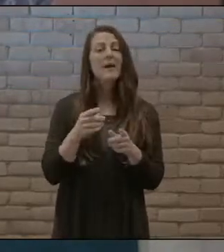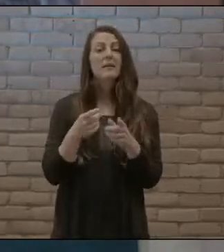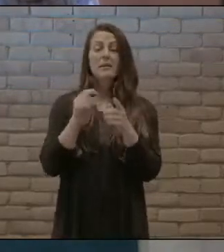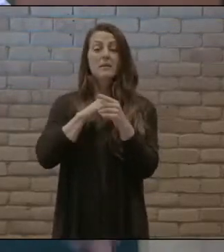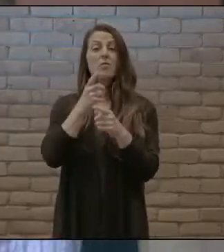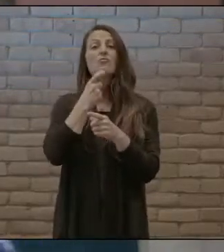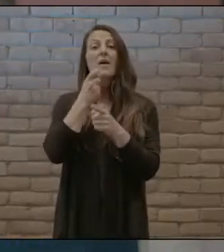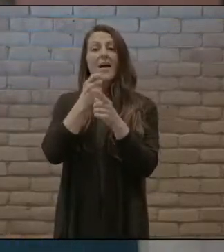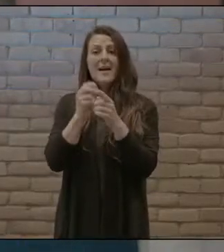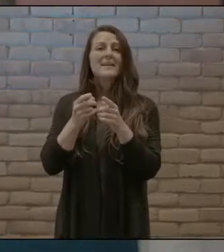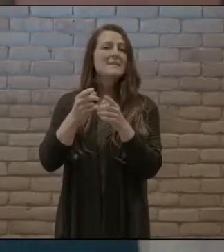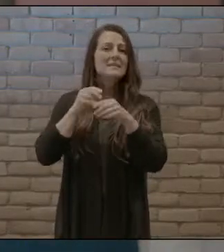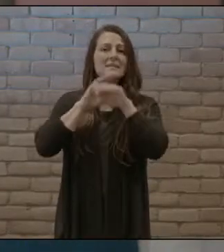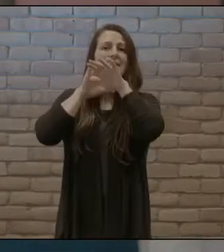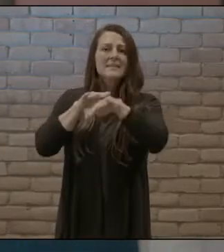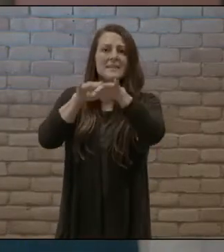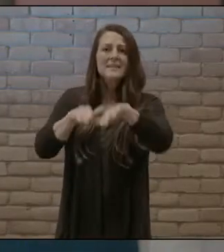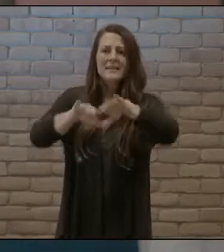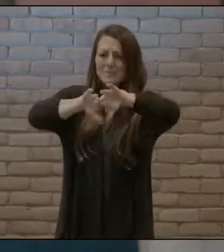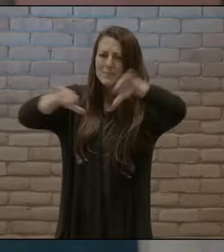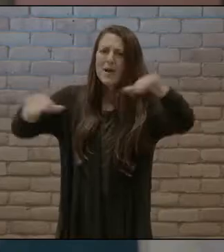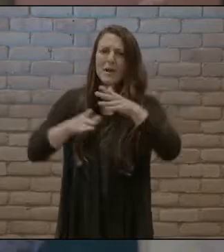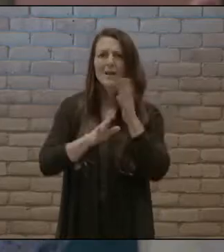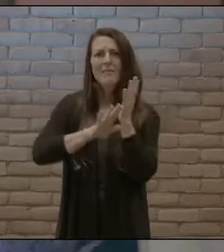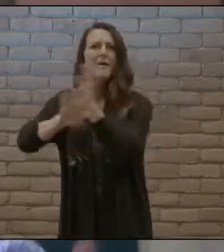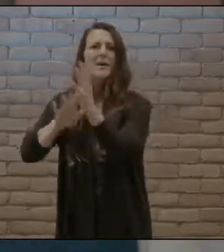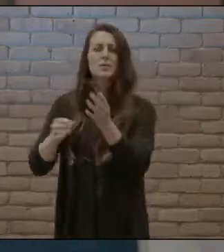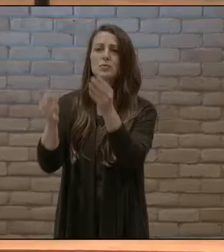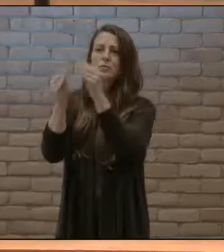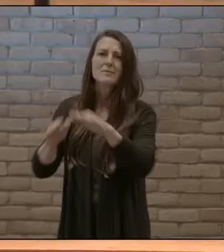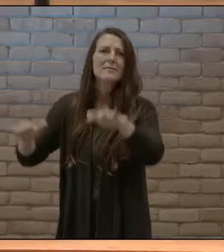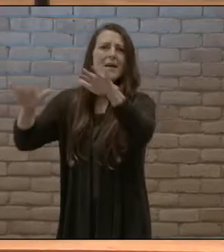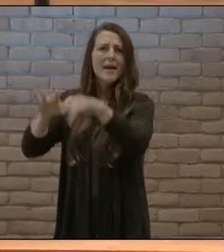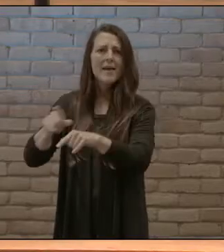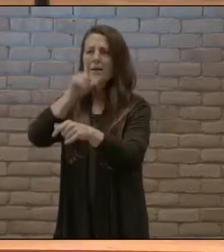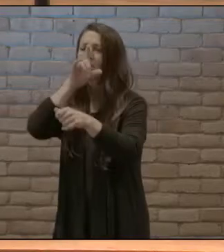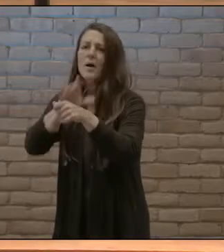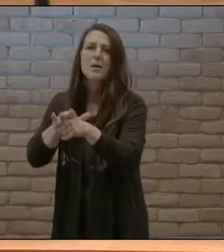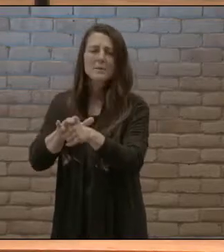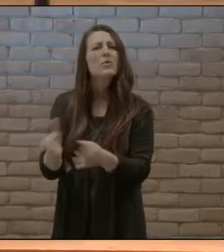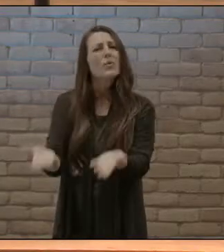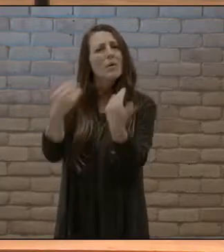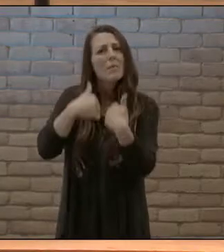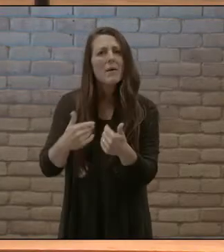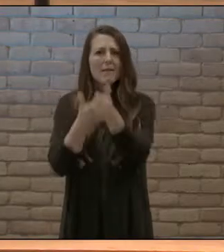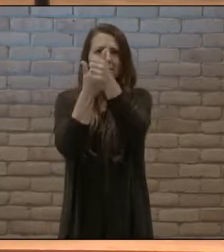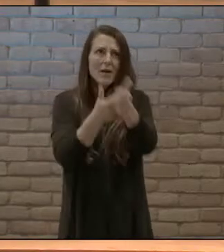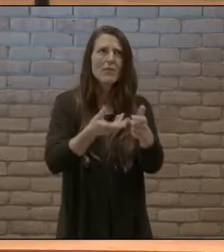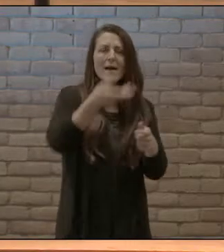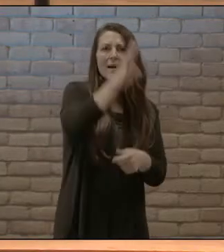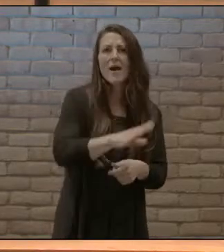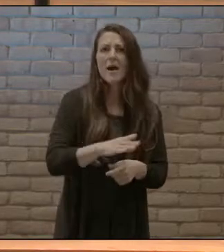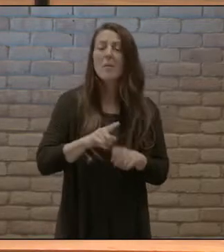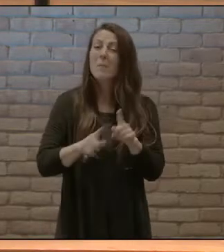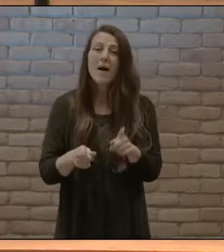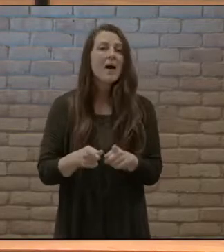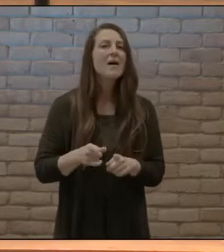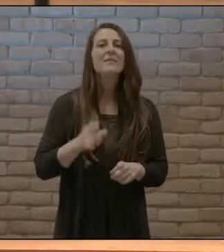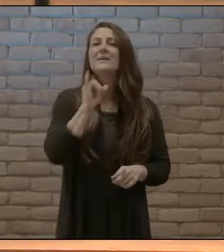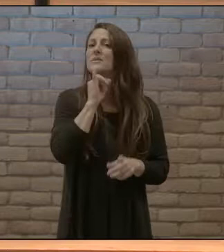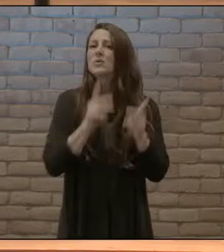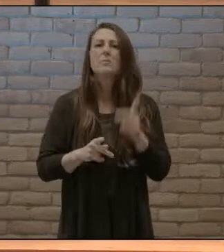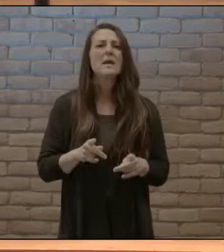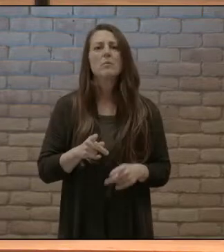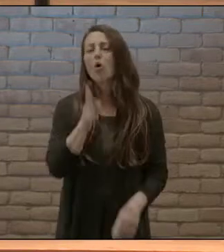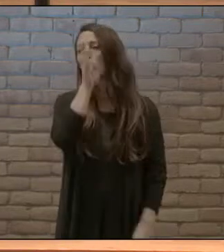years. Come and follow this God. And over again, they refuse to listen. And